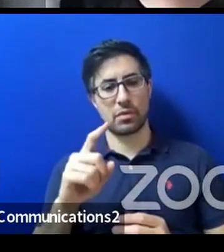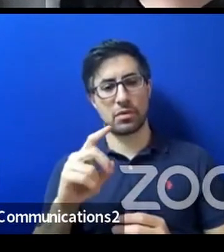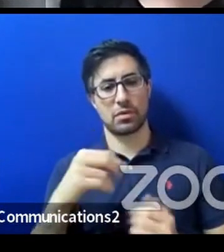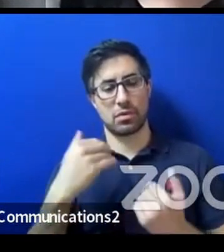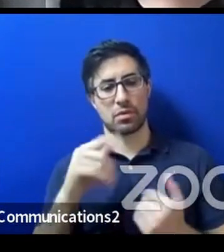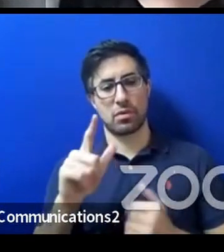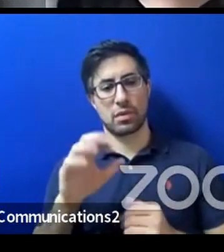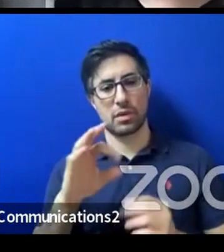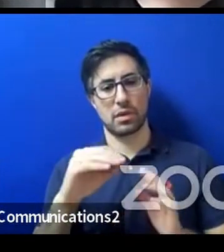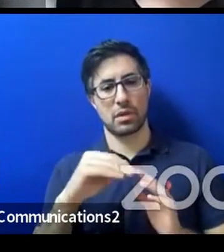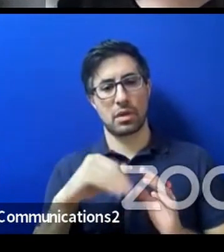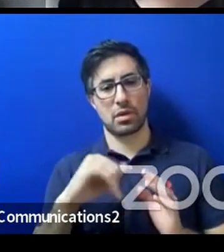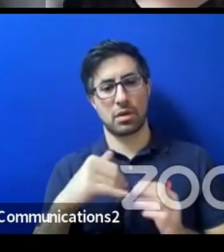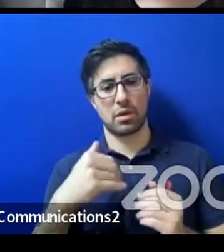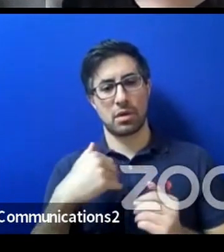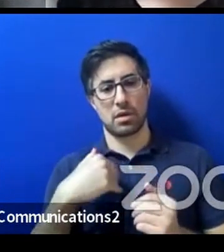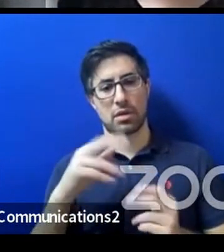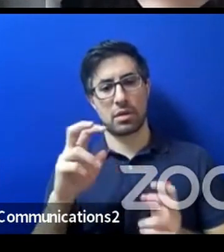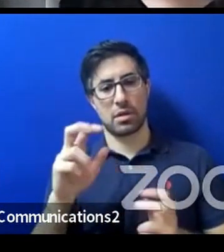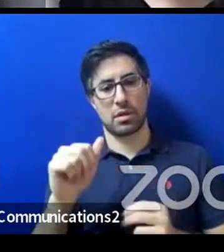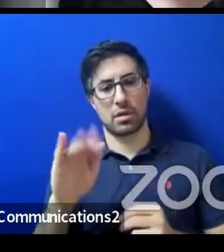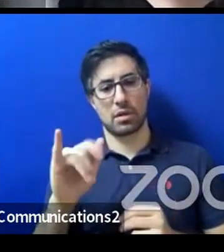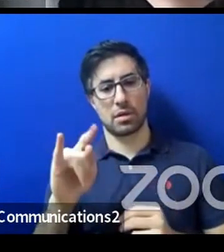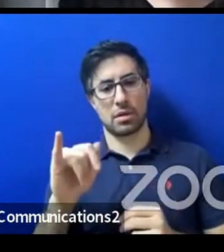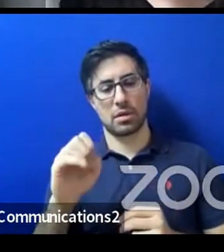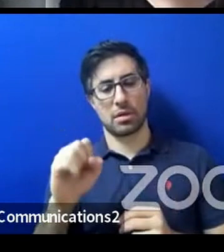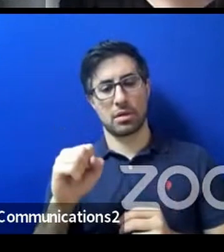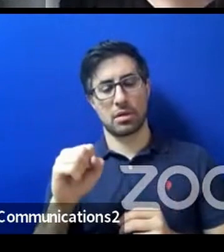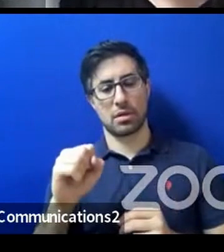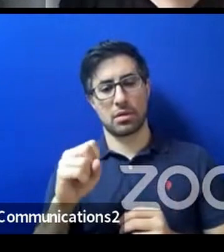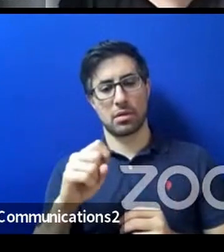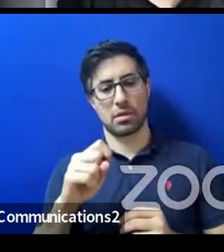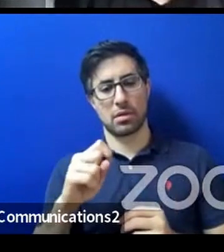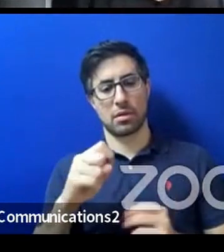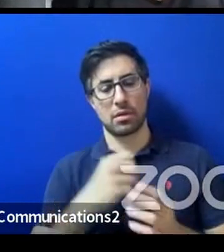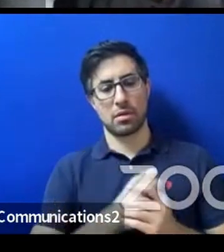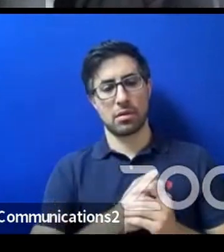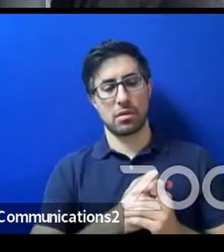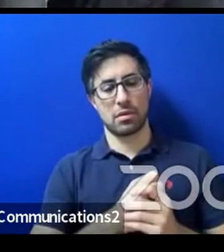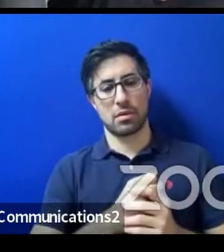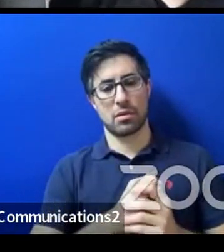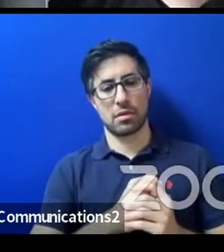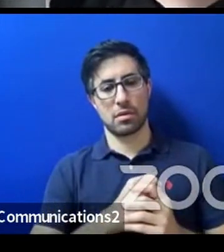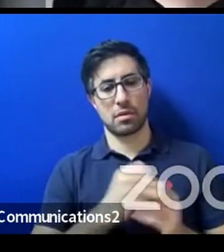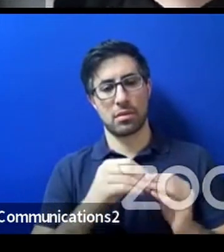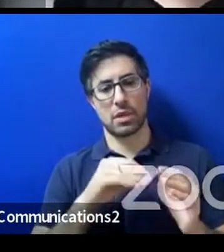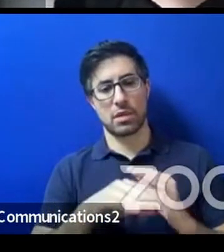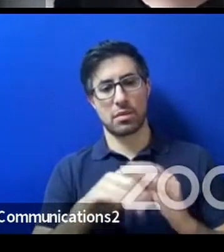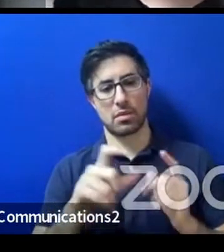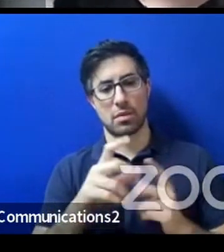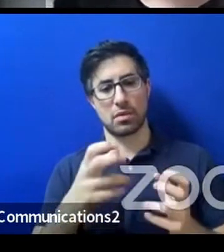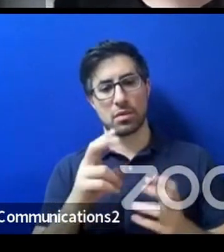under for that have disabilities, sorry, abilities. We use abilities more than disabilities. It's more of like a accessible word that the youth wanted